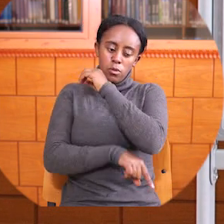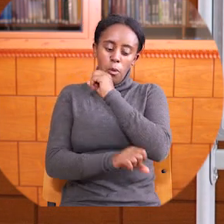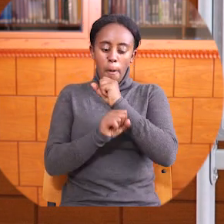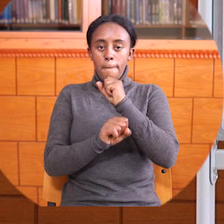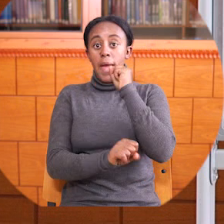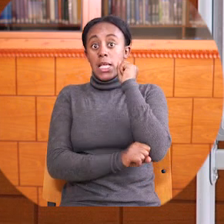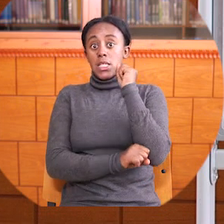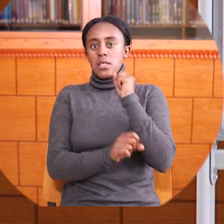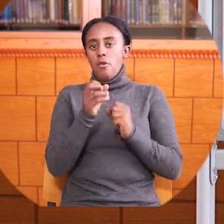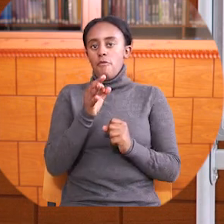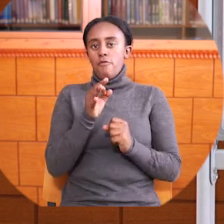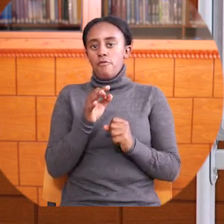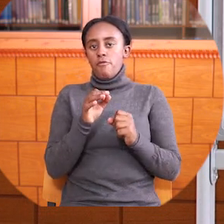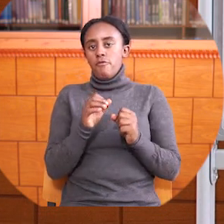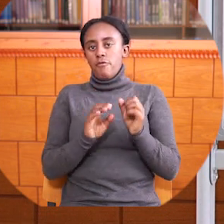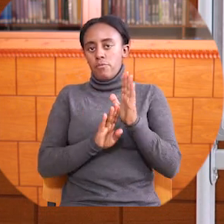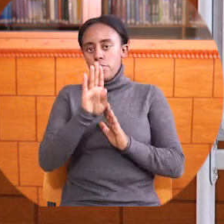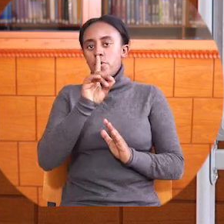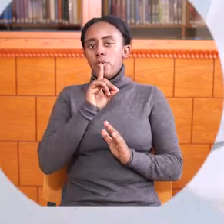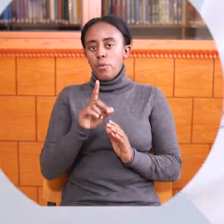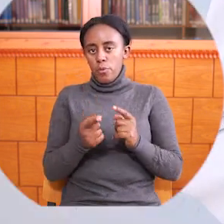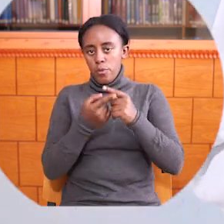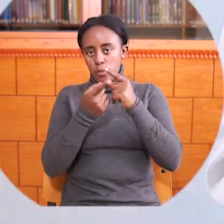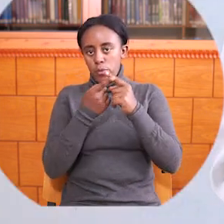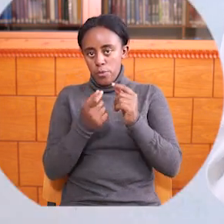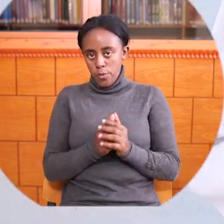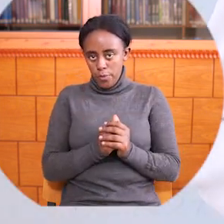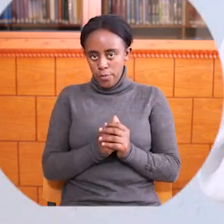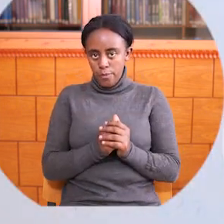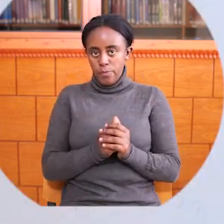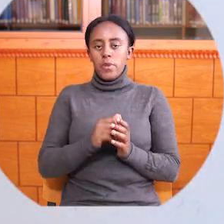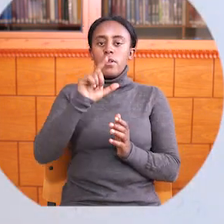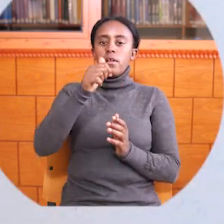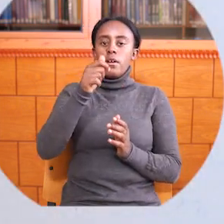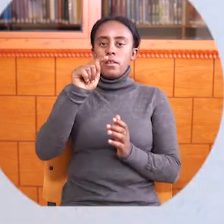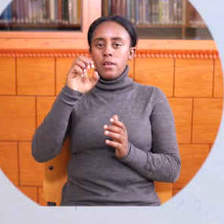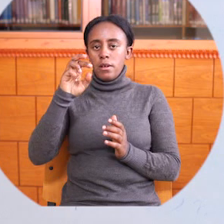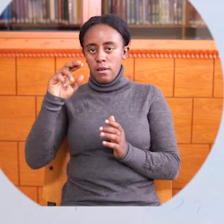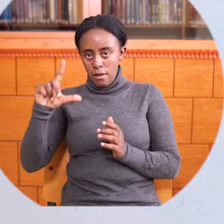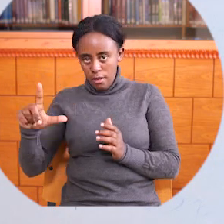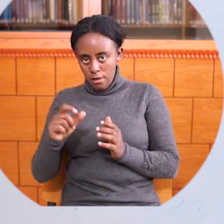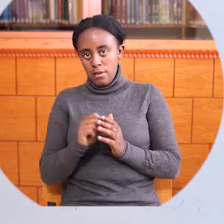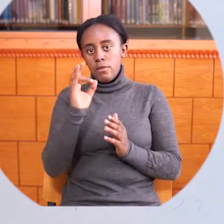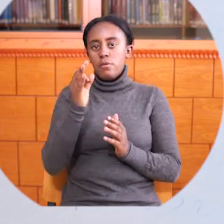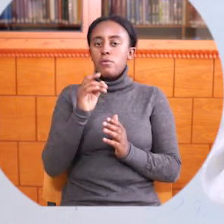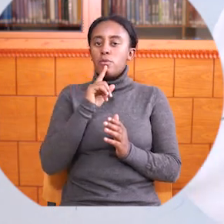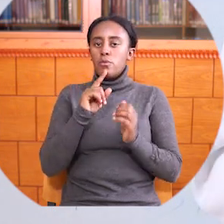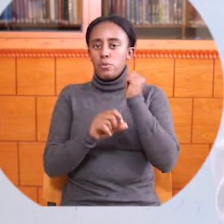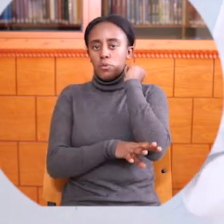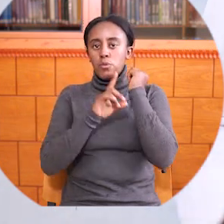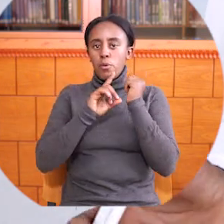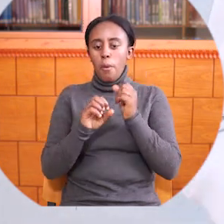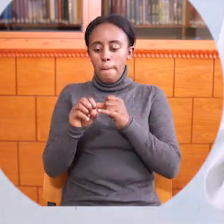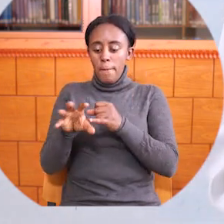of stem. And the second one is lateral root. Lateral root is a type of root which is